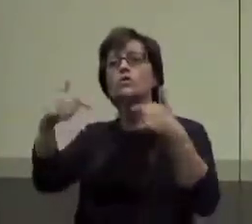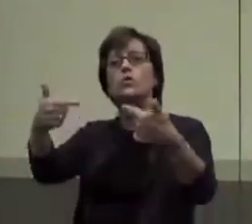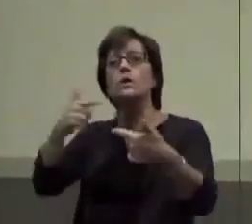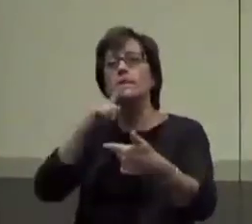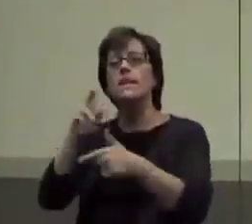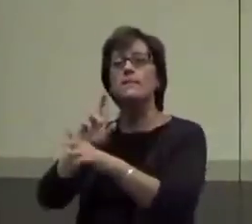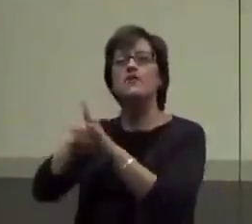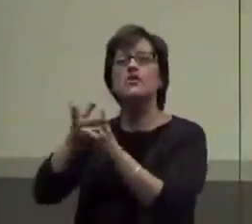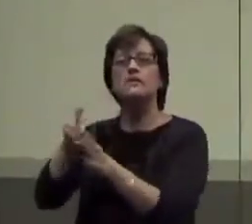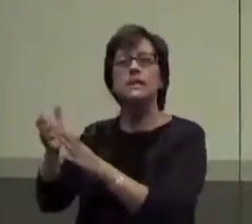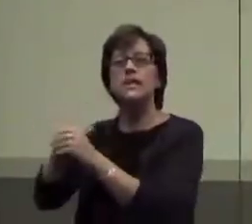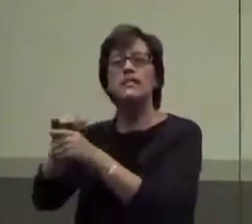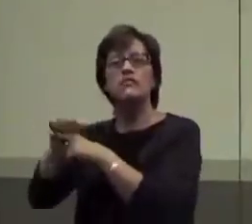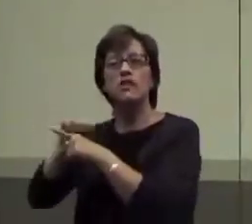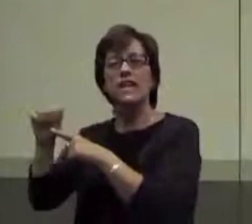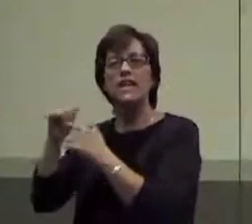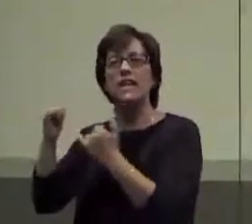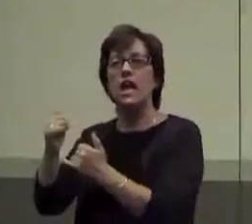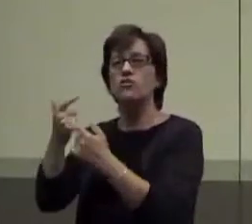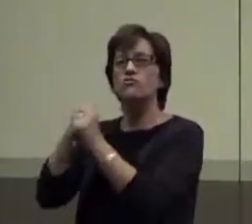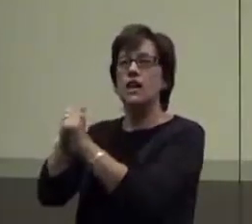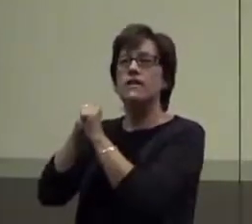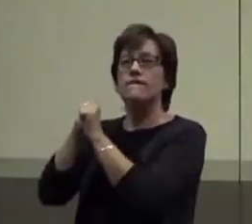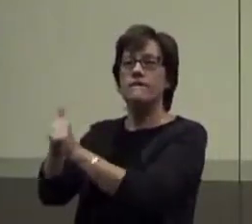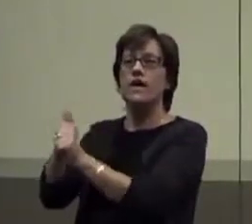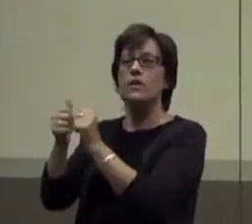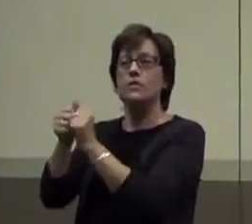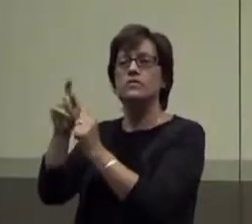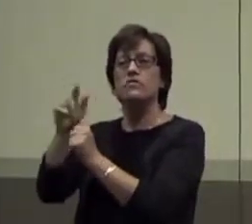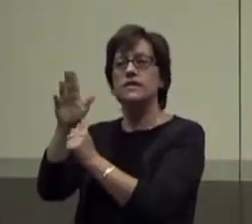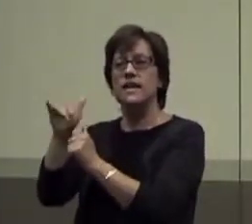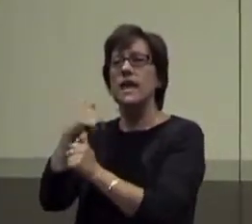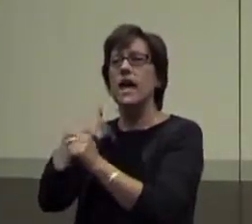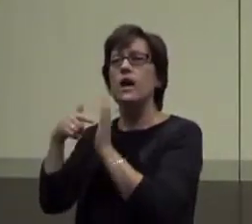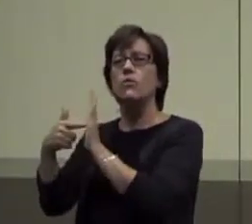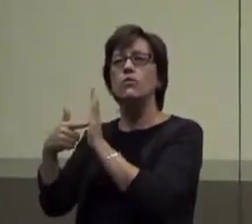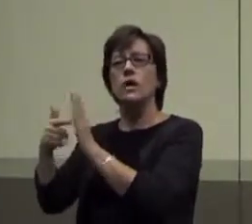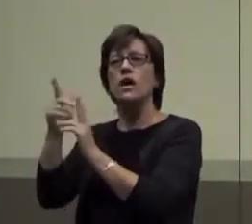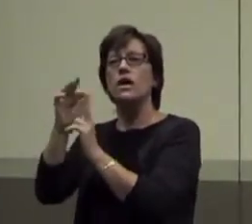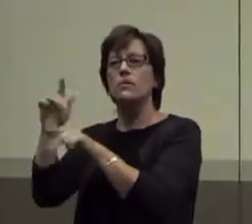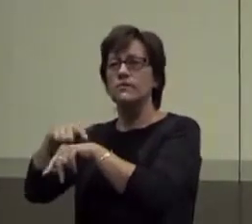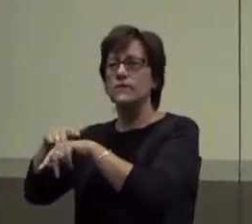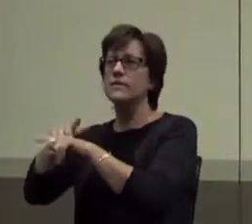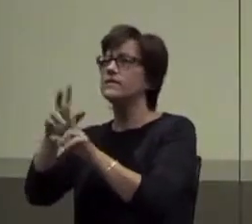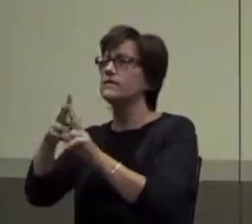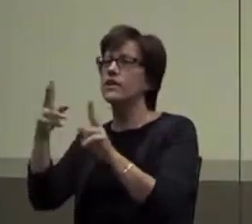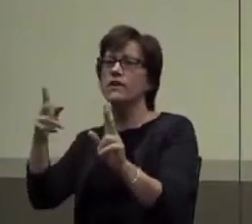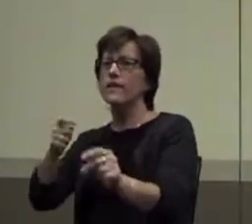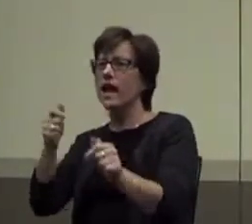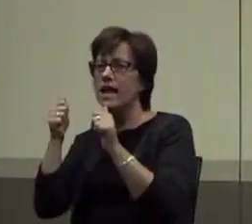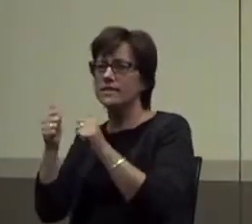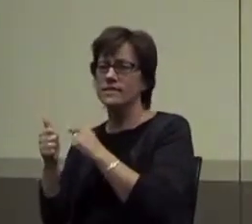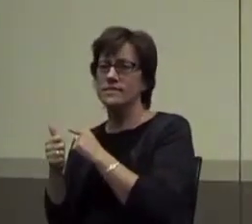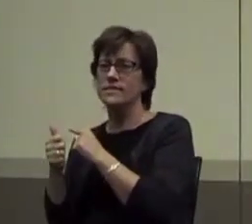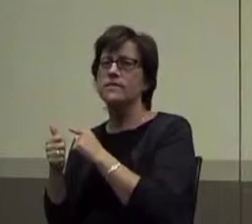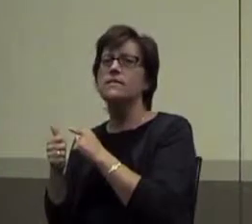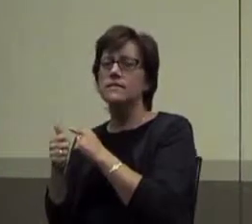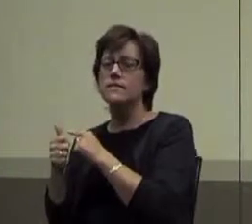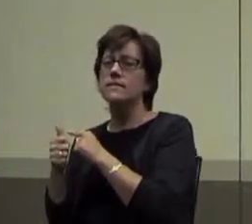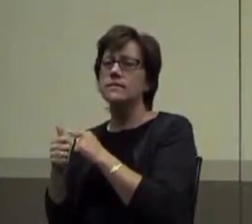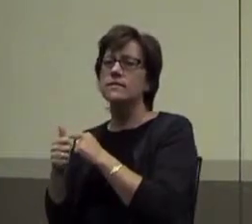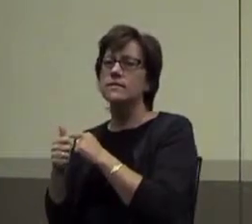now, and try to follow along with Tracy. I'll play it a couple times. I know it's very fast. In real